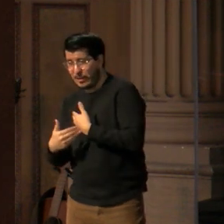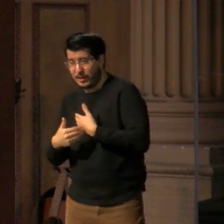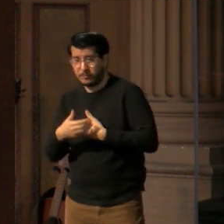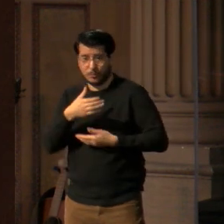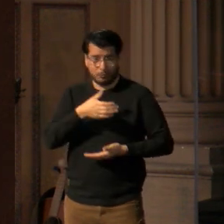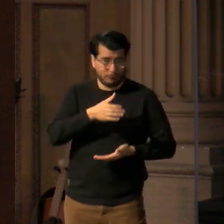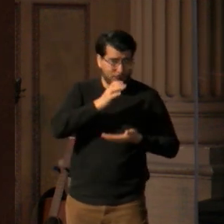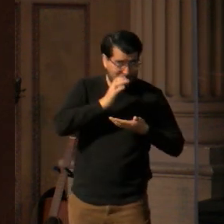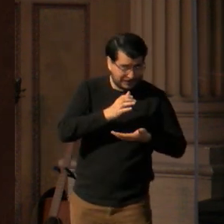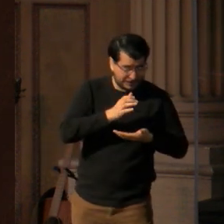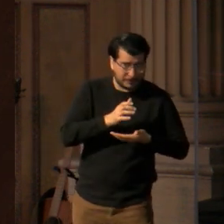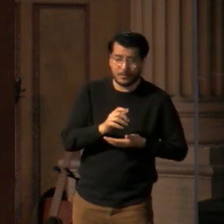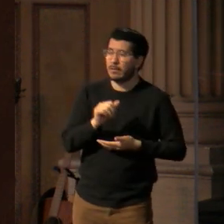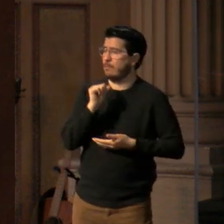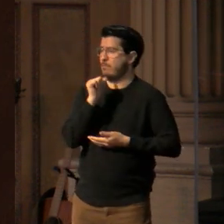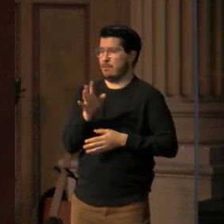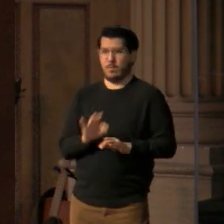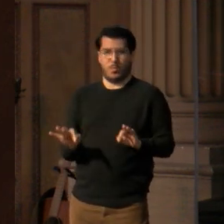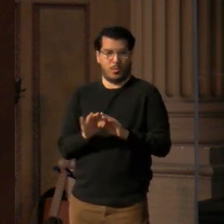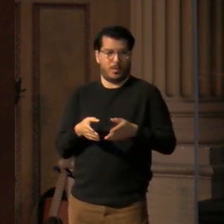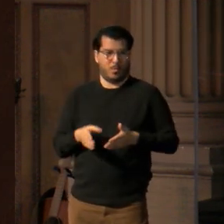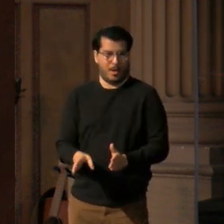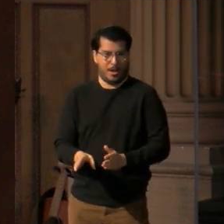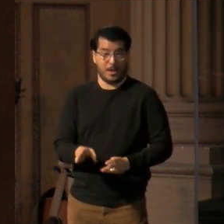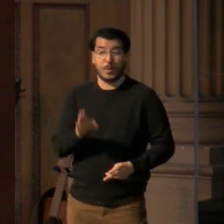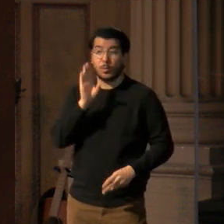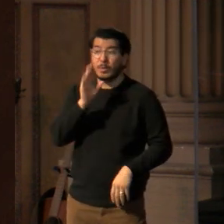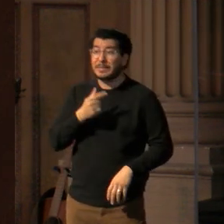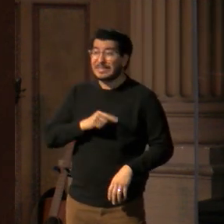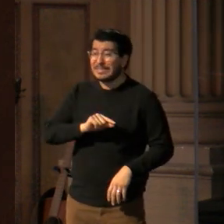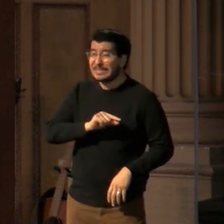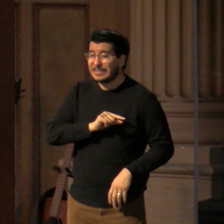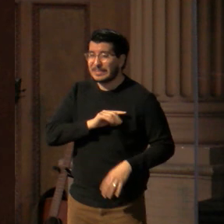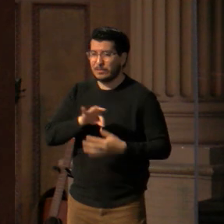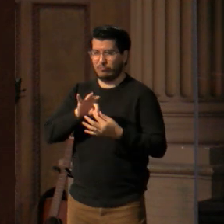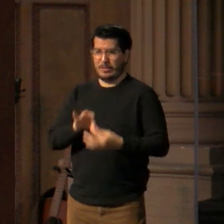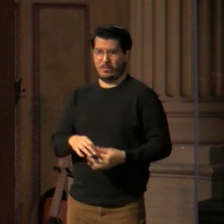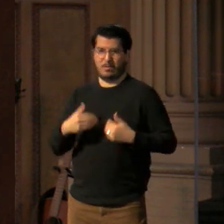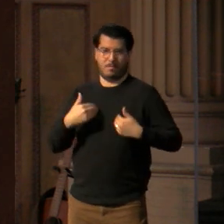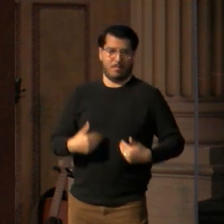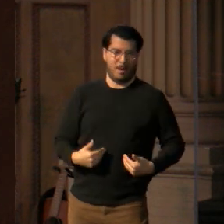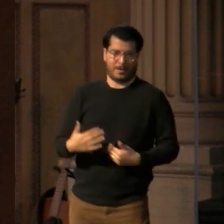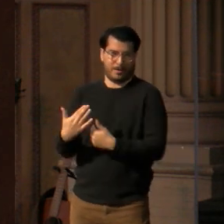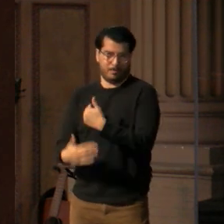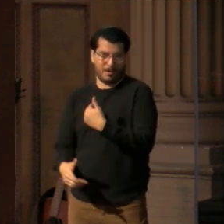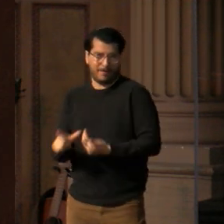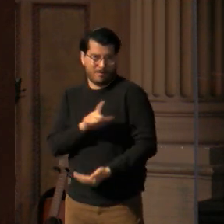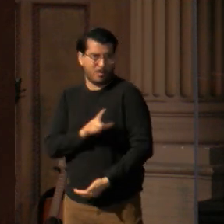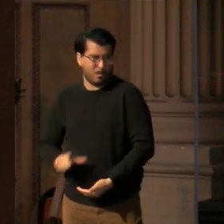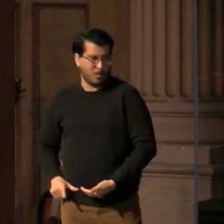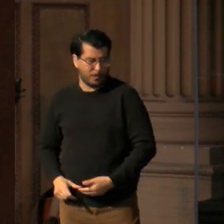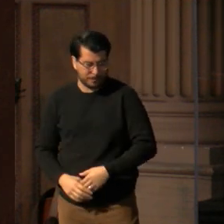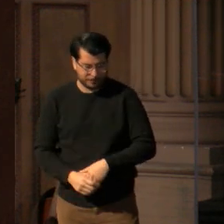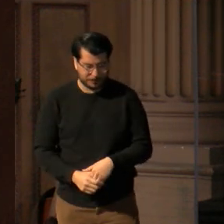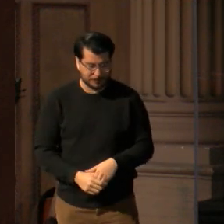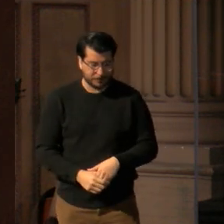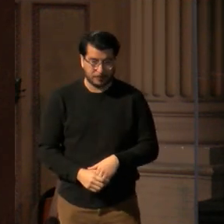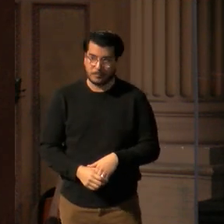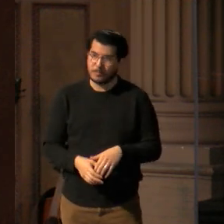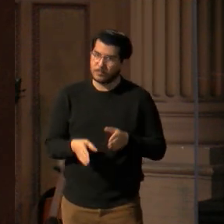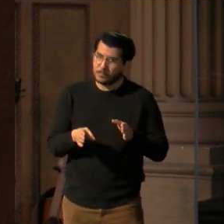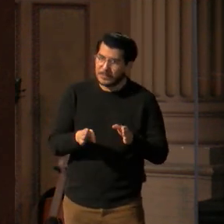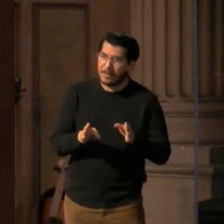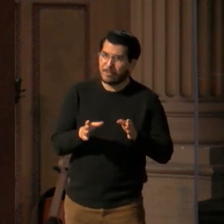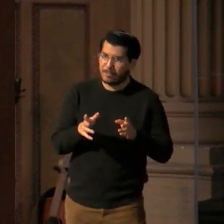Lord in an unworthy manner will be guilty concerning the body and blood of the Lord. Let a person examine